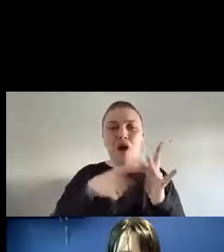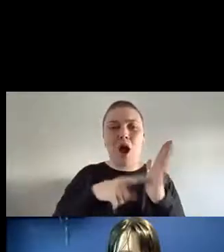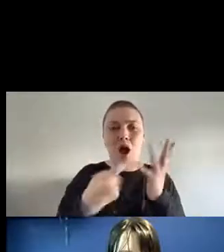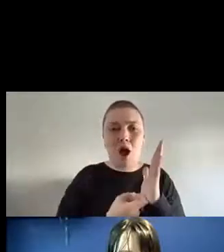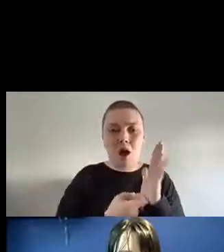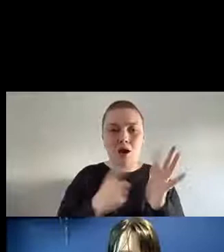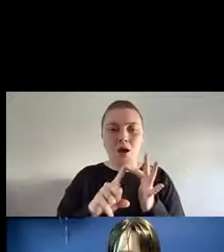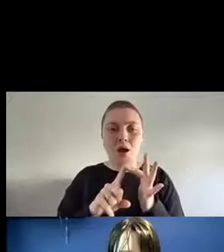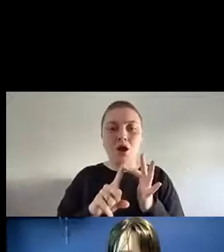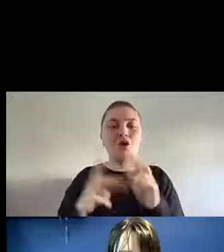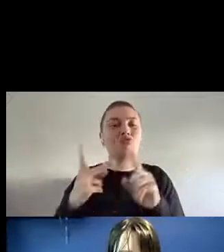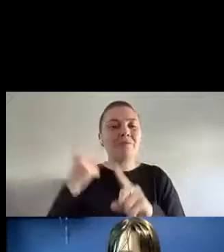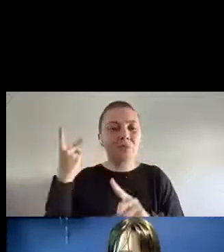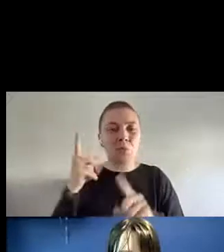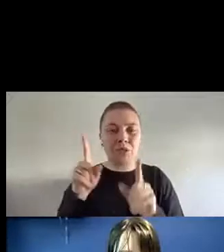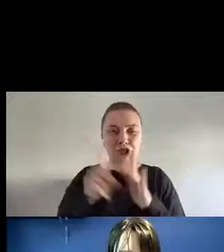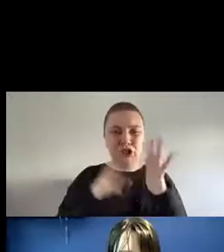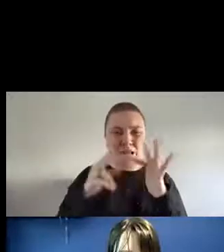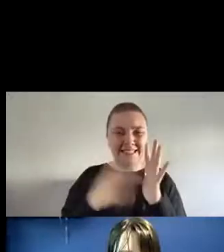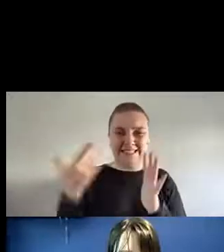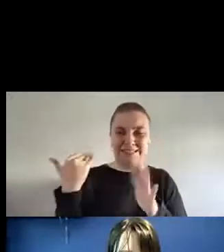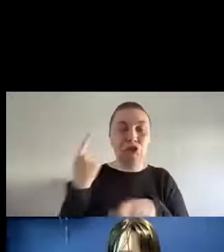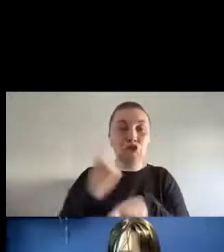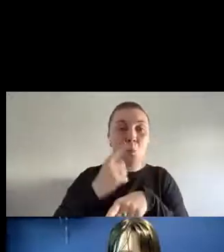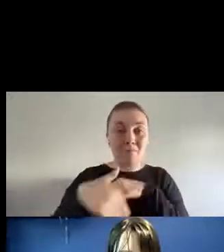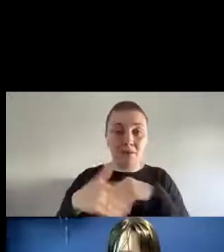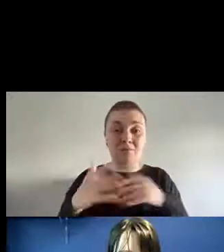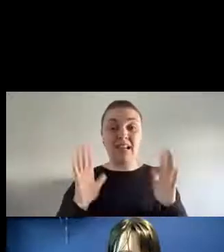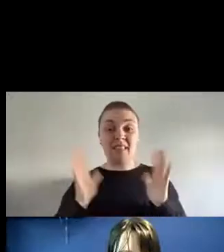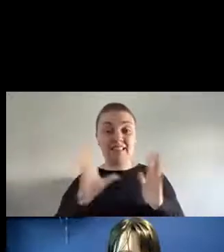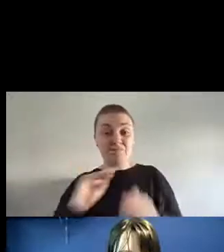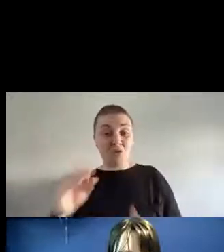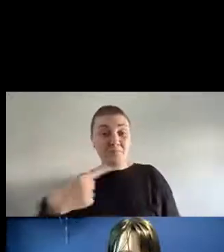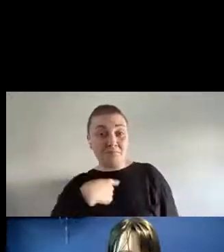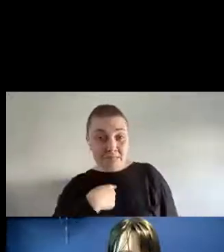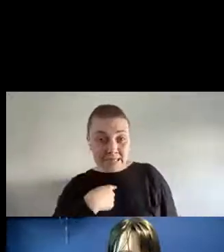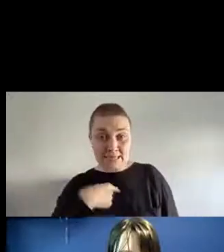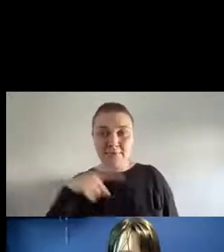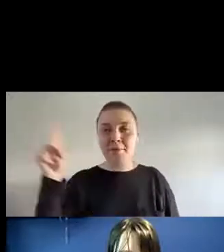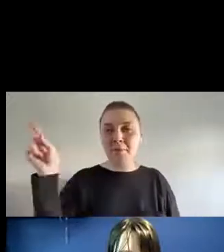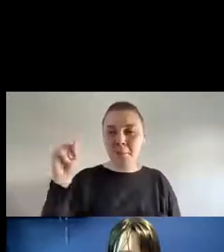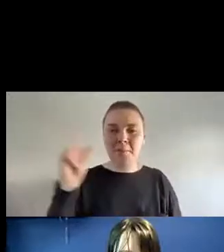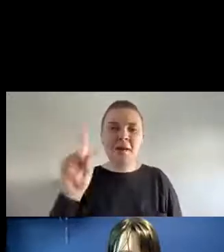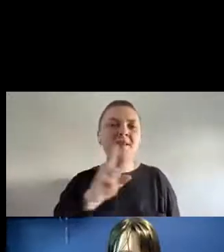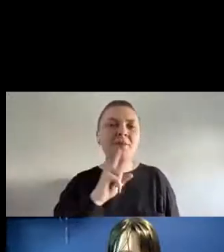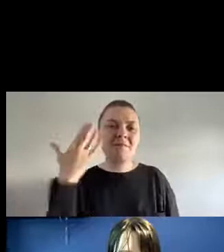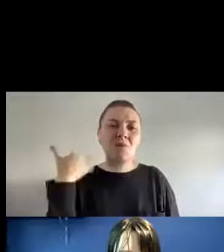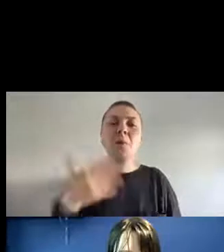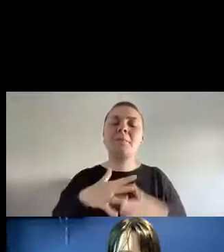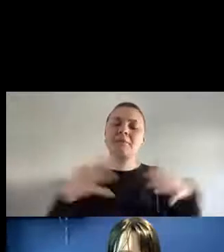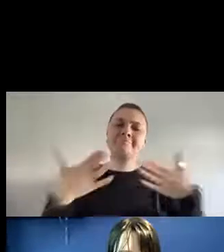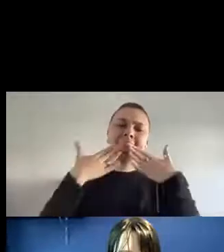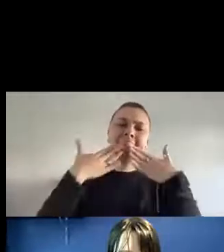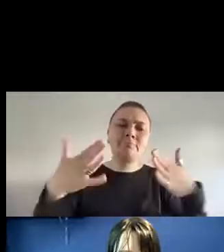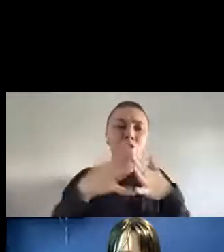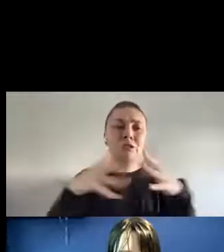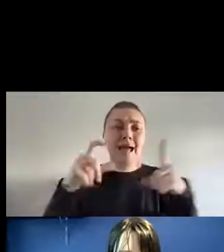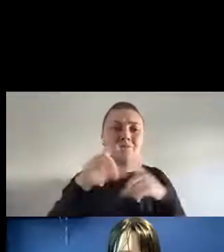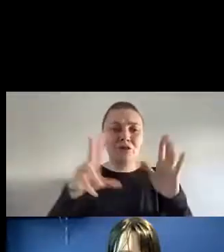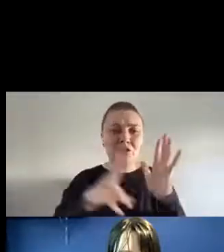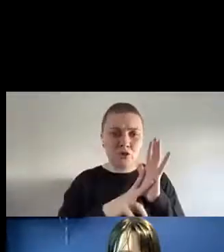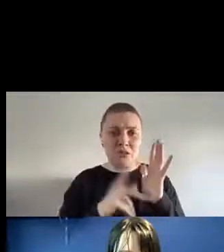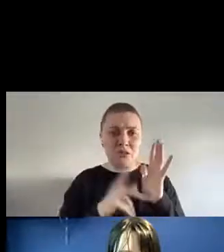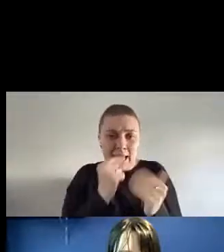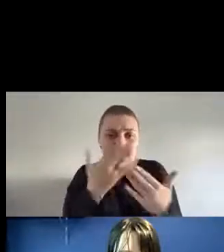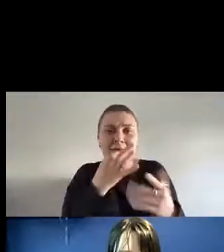earlier. So that's it from me at the moment. But as I said, a big thanks to WDV for letting us give a bit of an update about